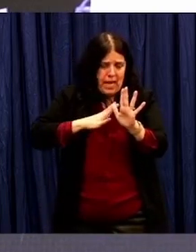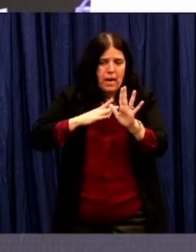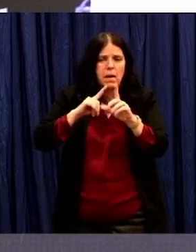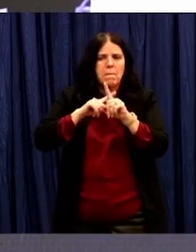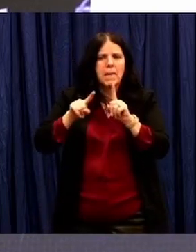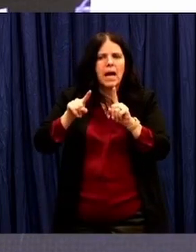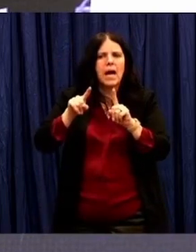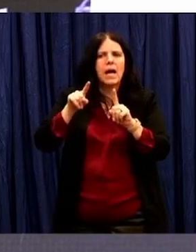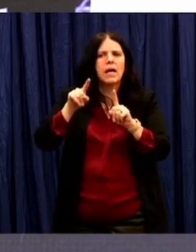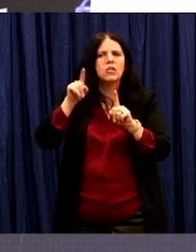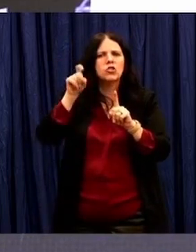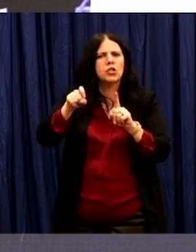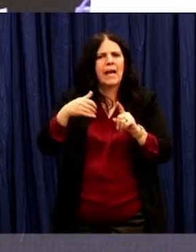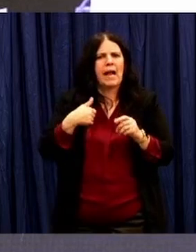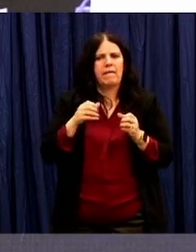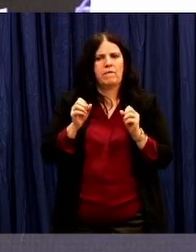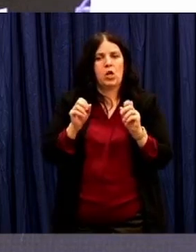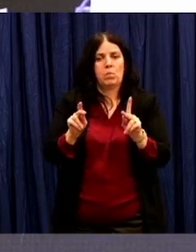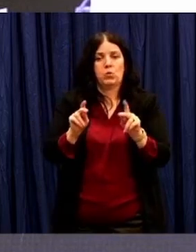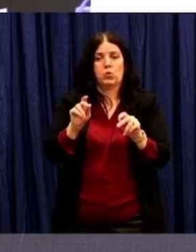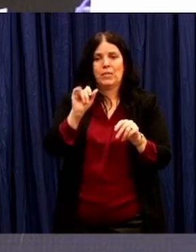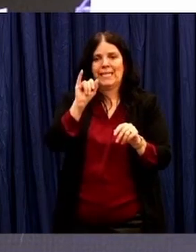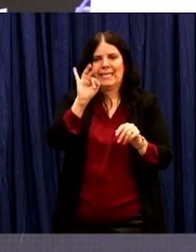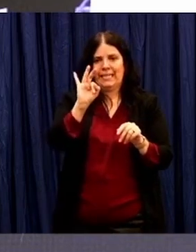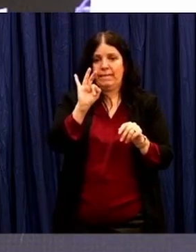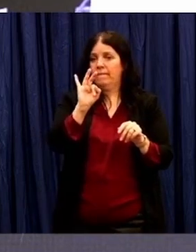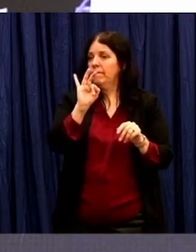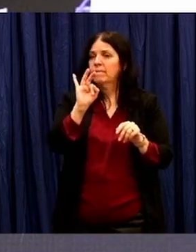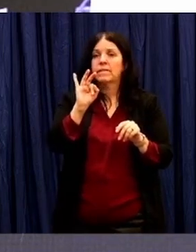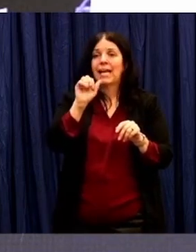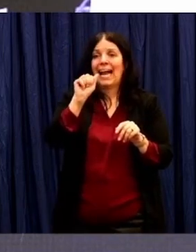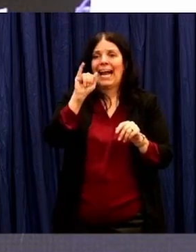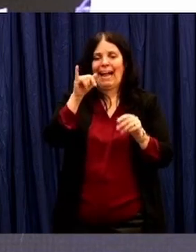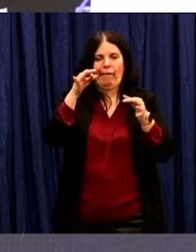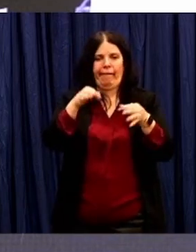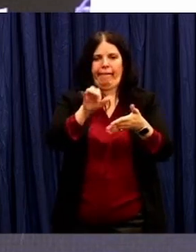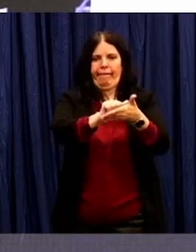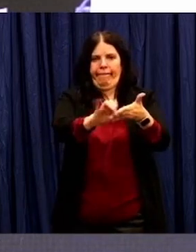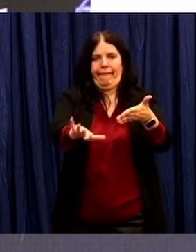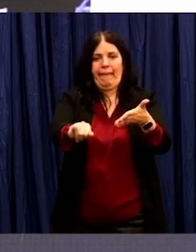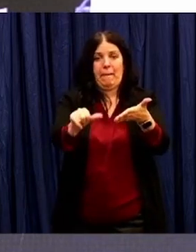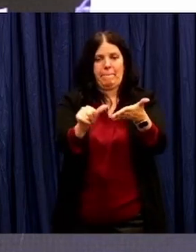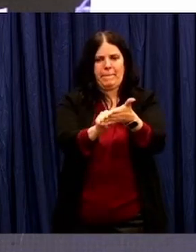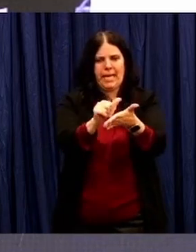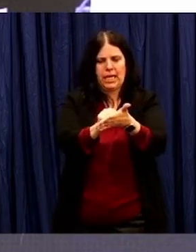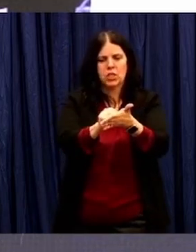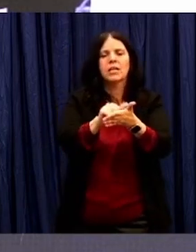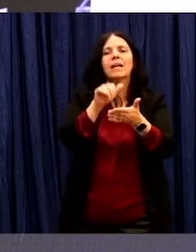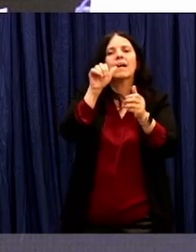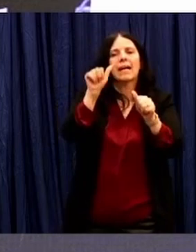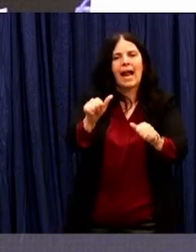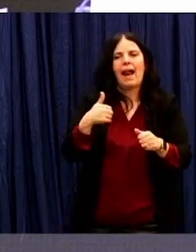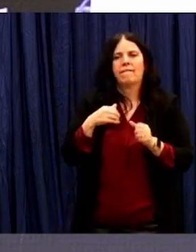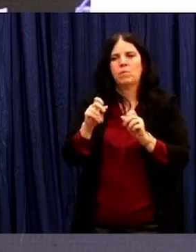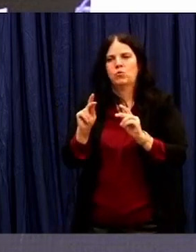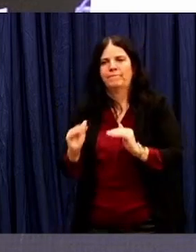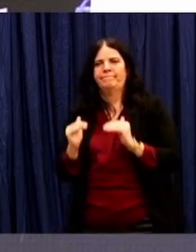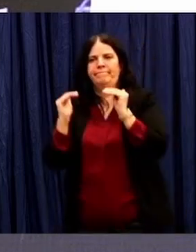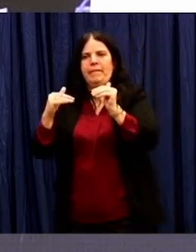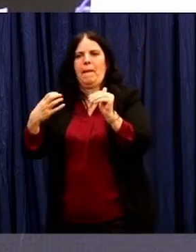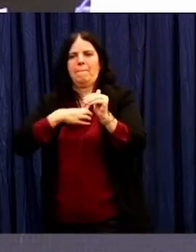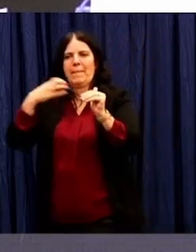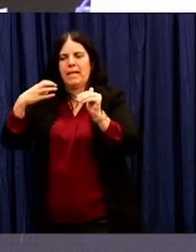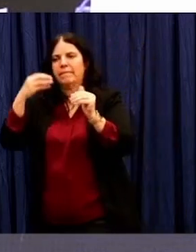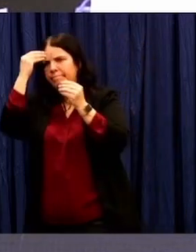decision maker that we can reach out to and a clear appeal process so that we can make those decisions in a timely manner and have it